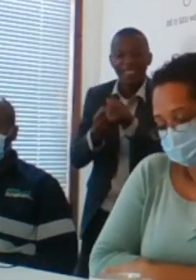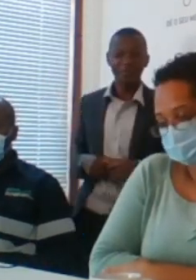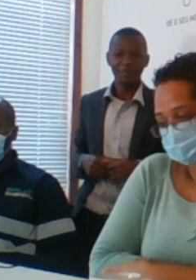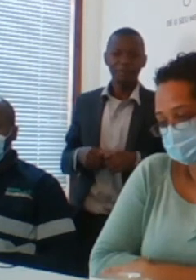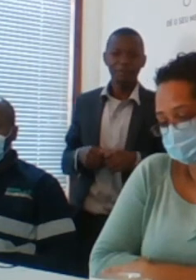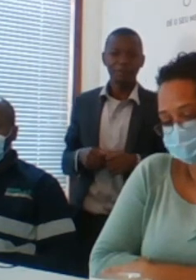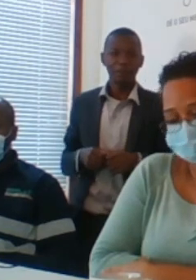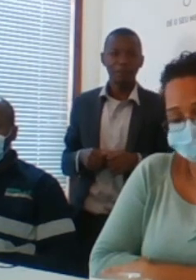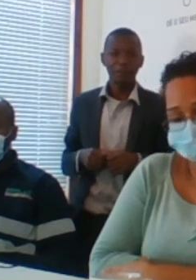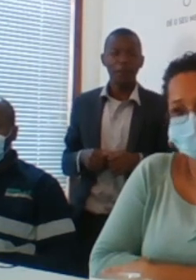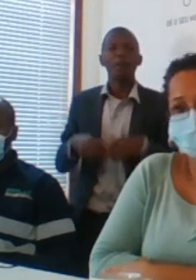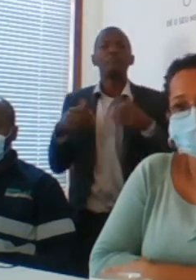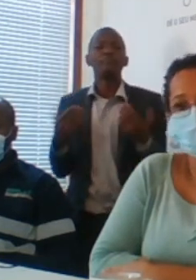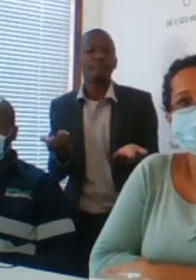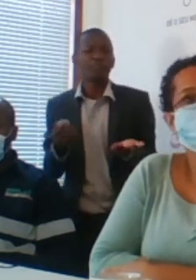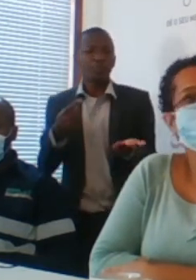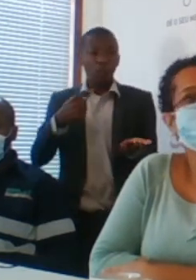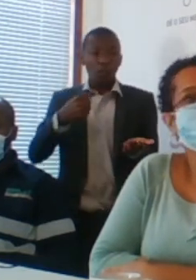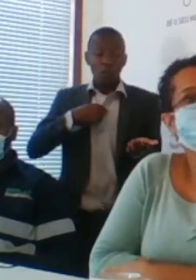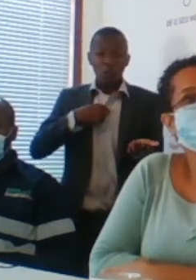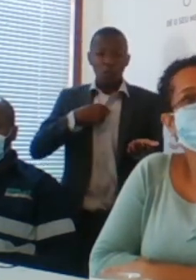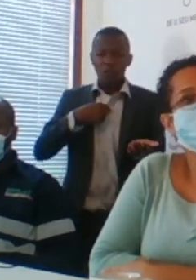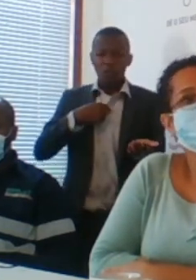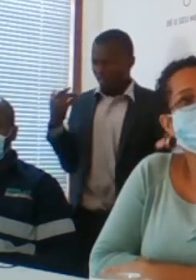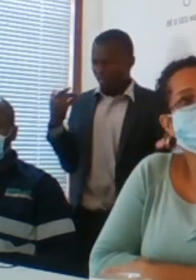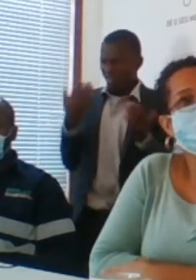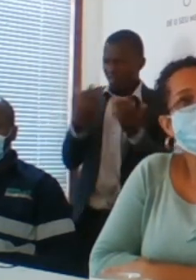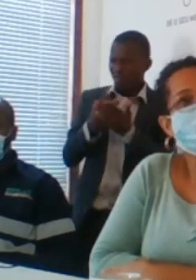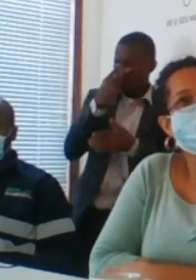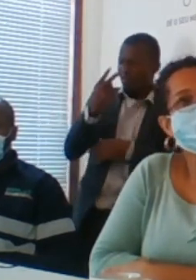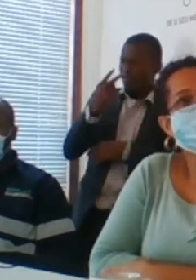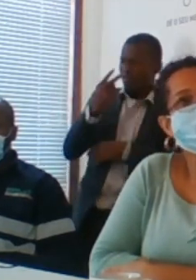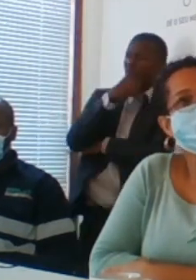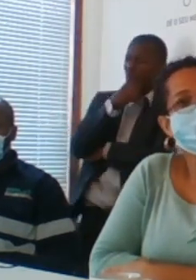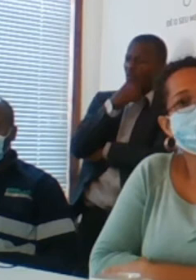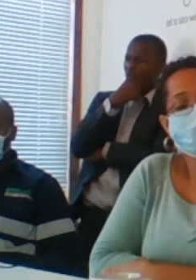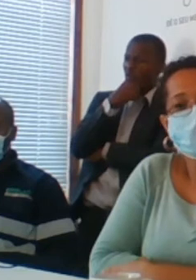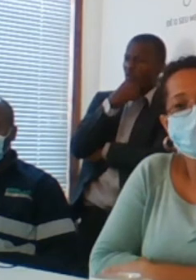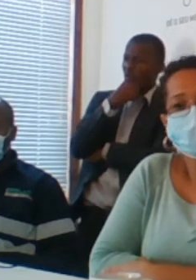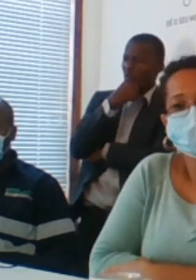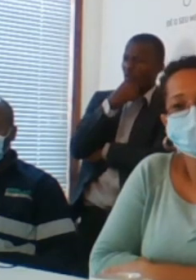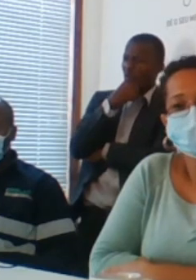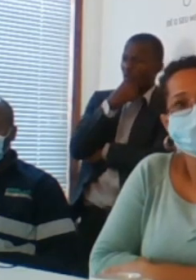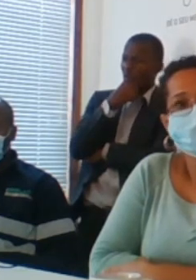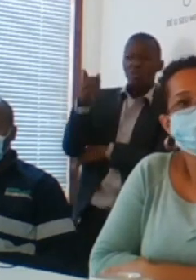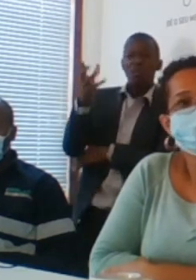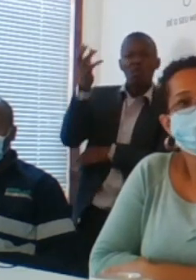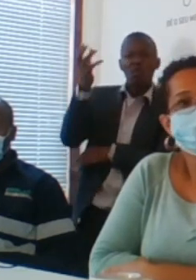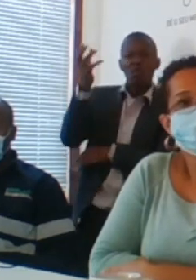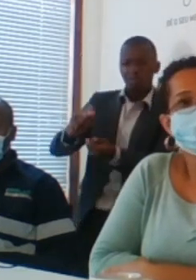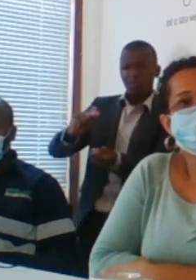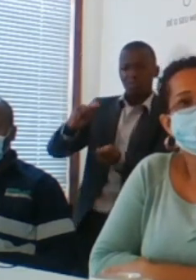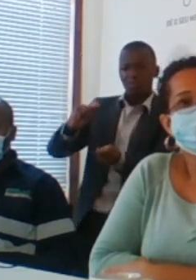So I have thought that teaching English could change